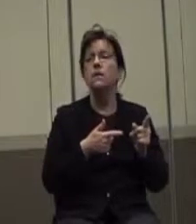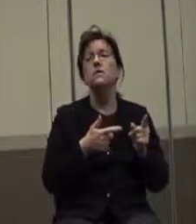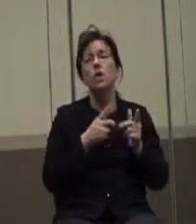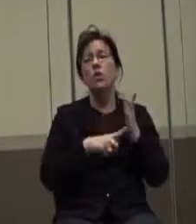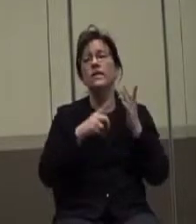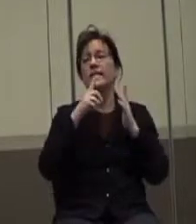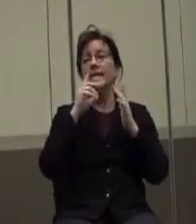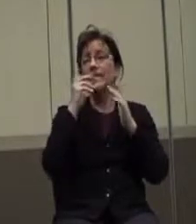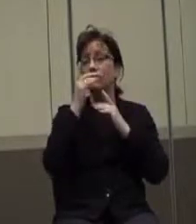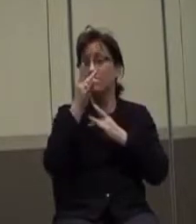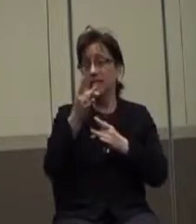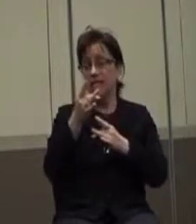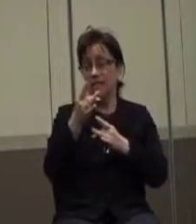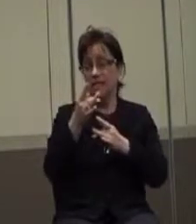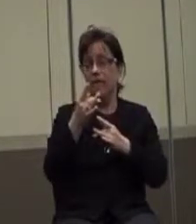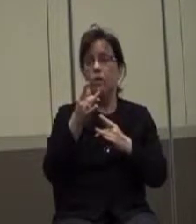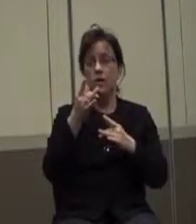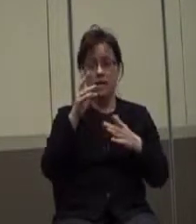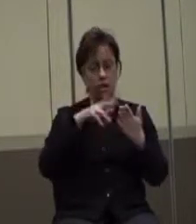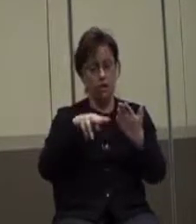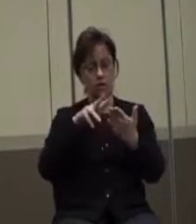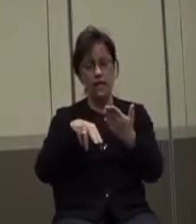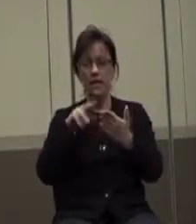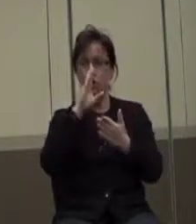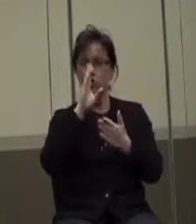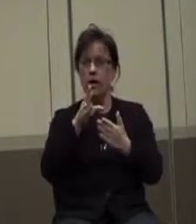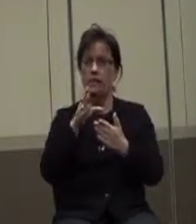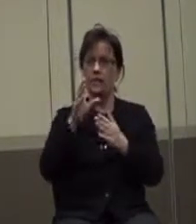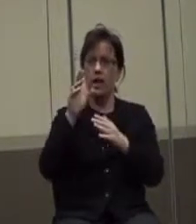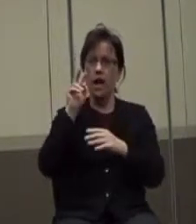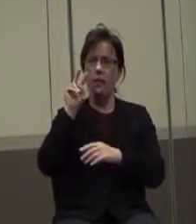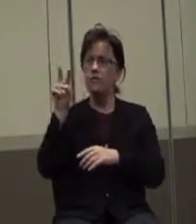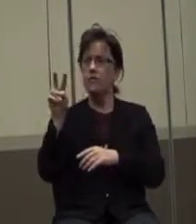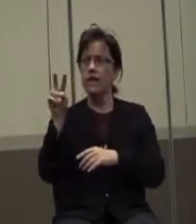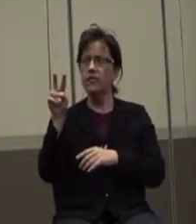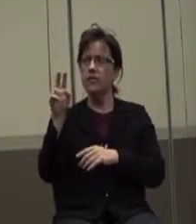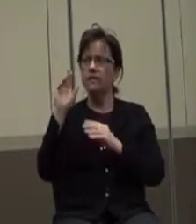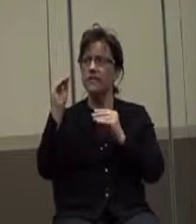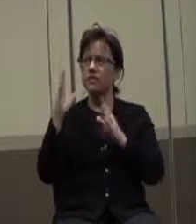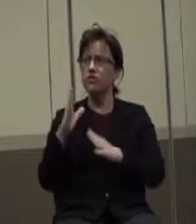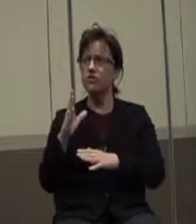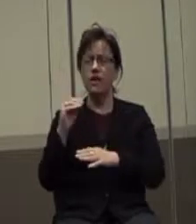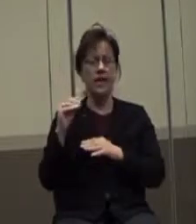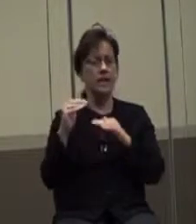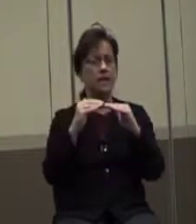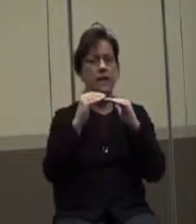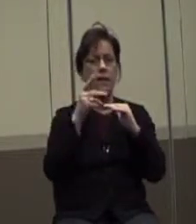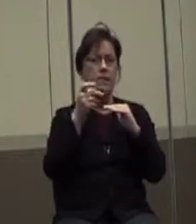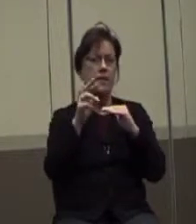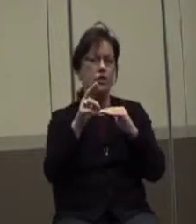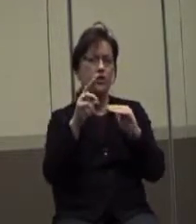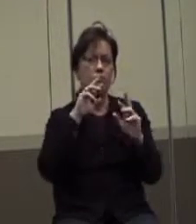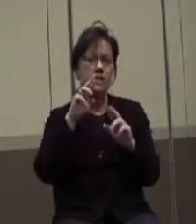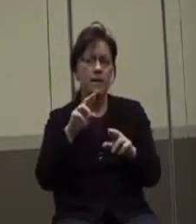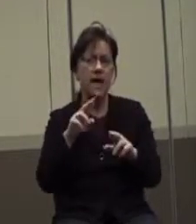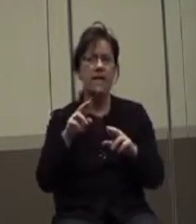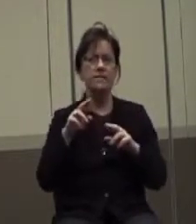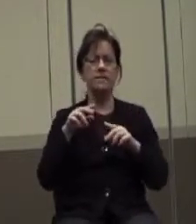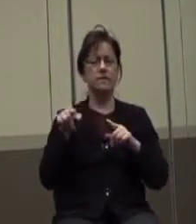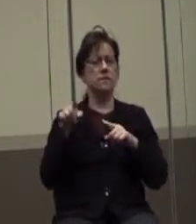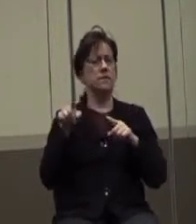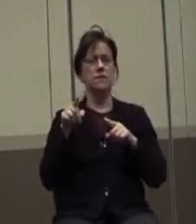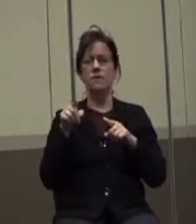What was interesting to me is when I'm looking at your direct observation of teacher and peer response, it doesn't matter if she gives, some of these, if she